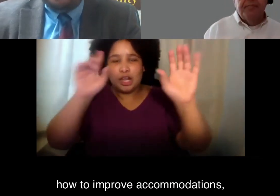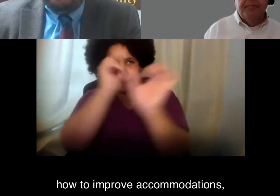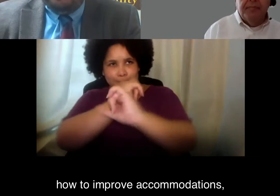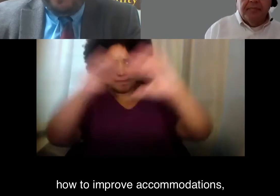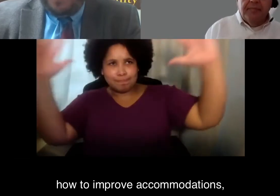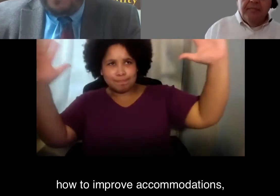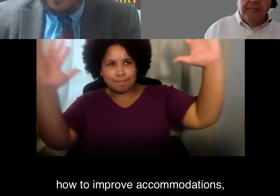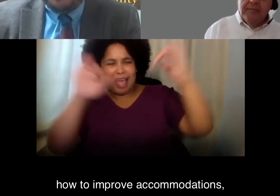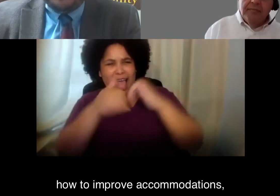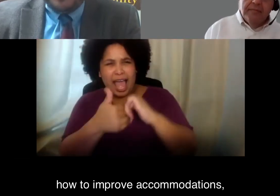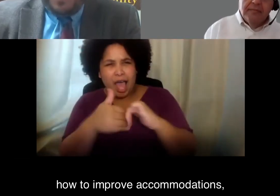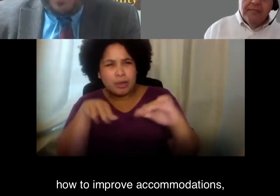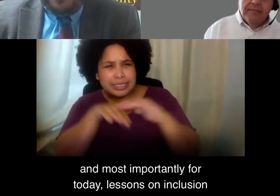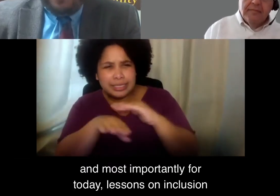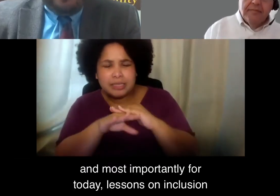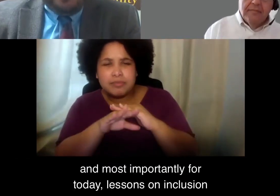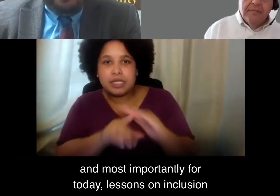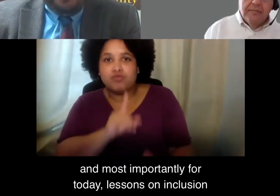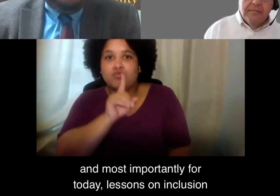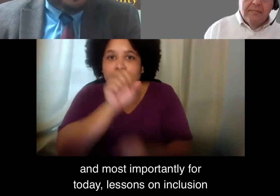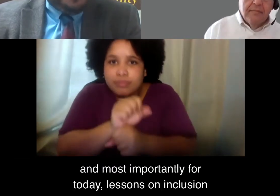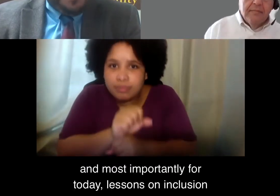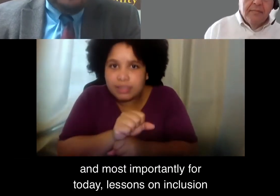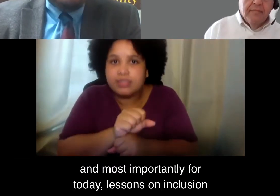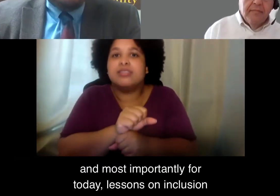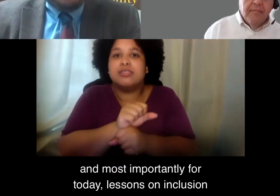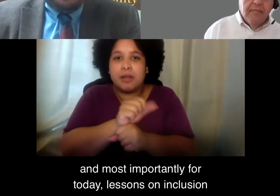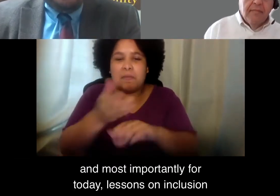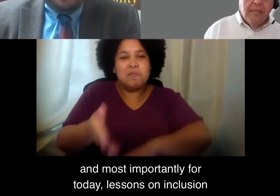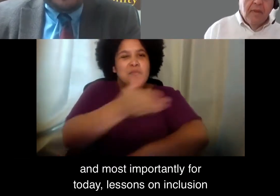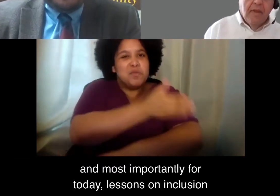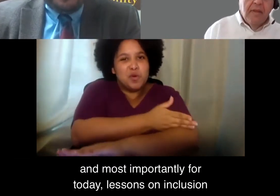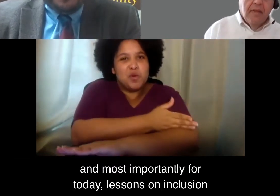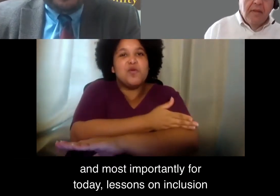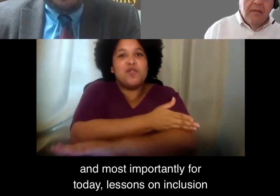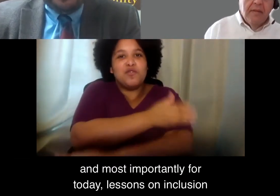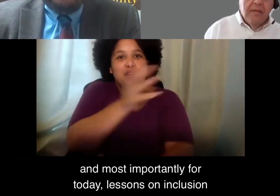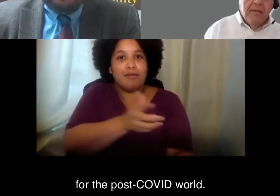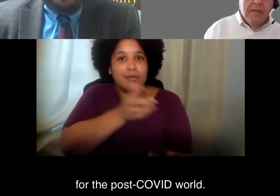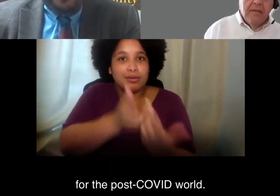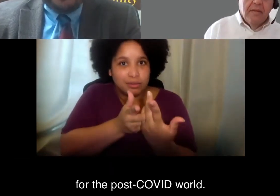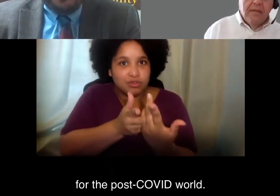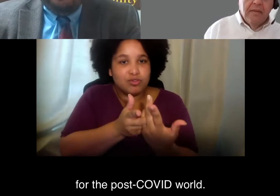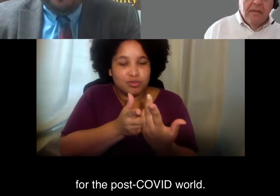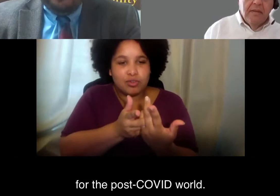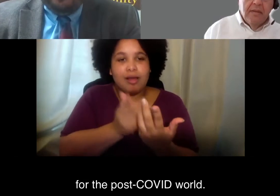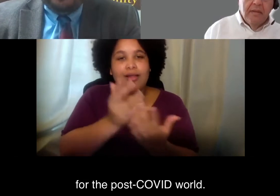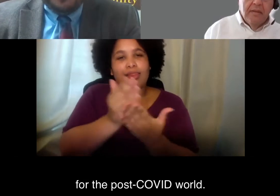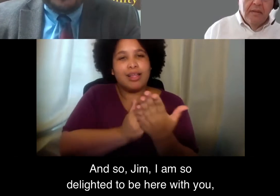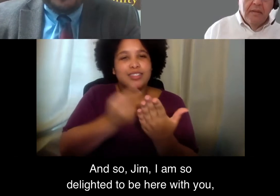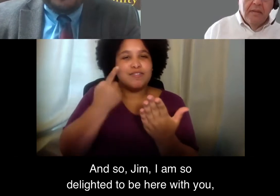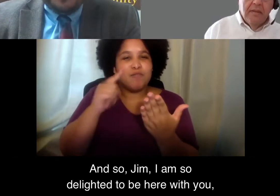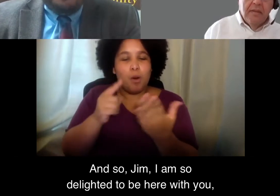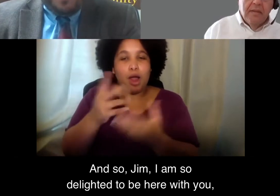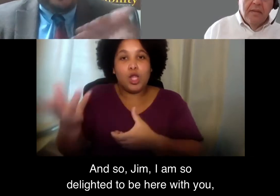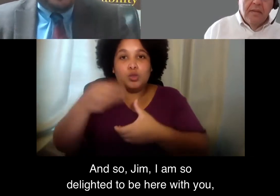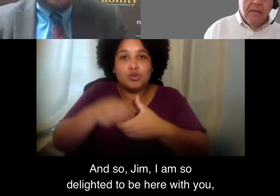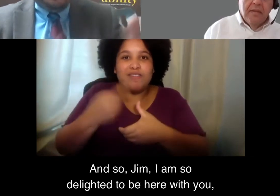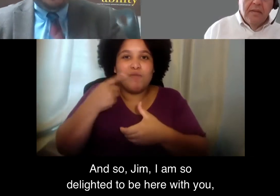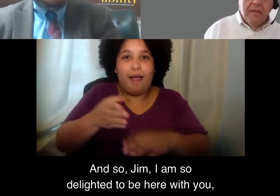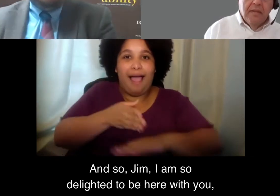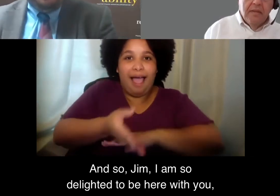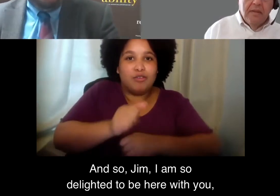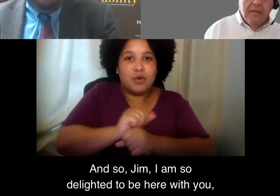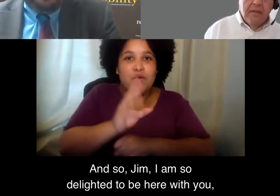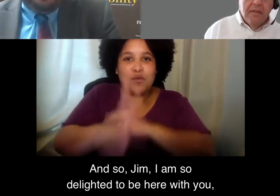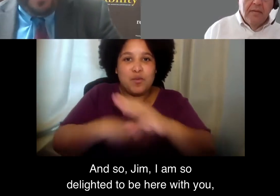how to improve accommodations, and most importantly for today, lessons on inclusion for the post-COVID world. And so, Jim, I am so